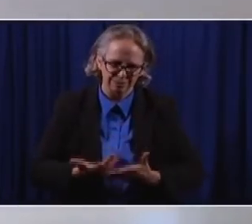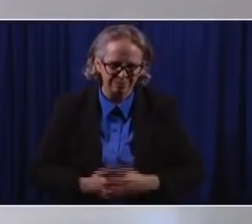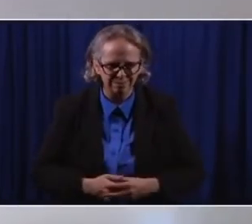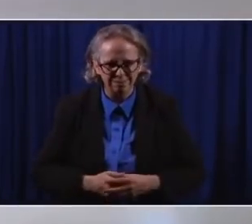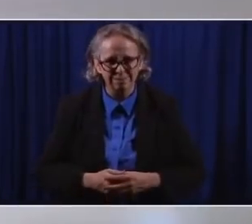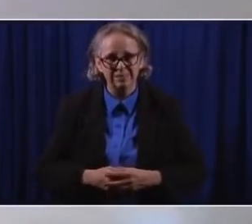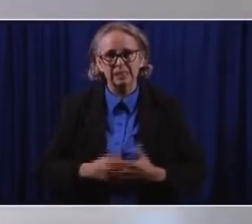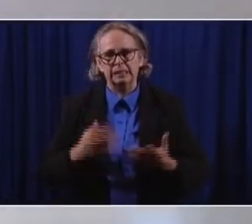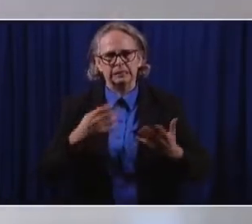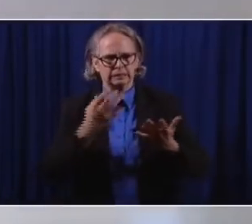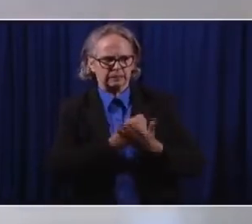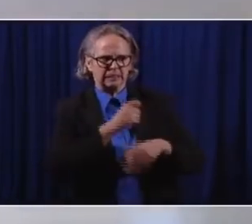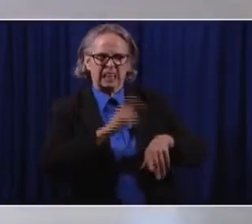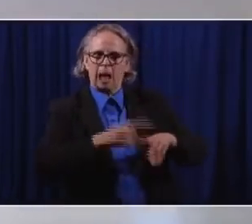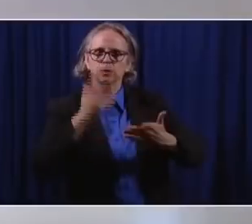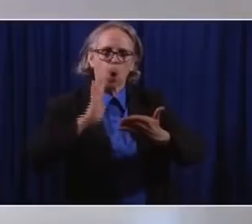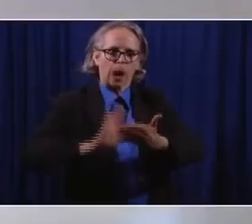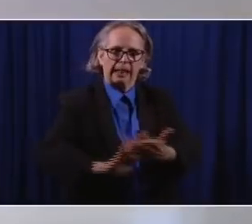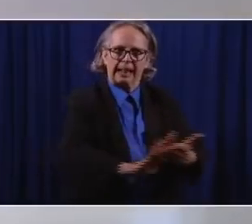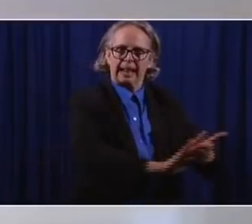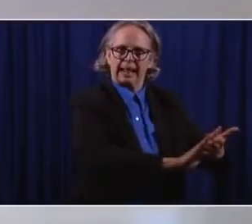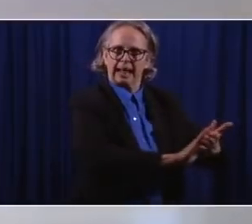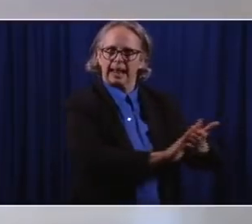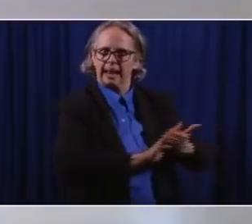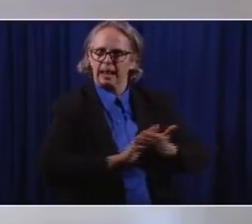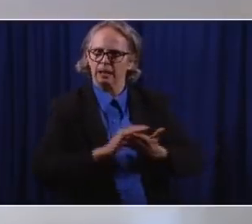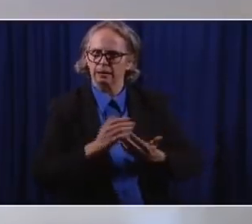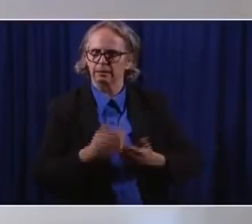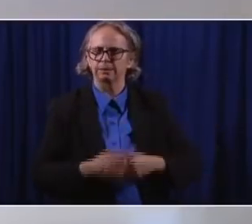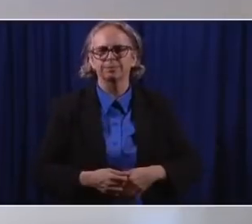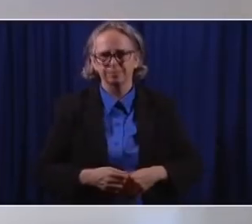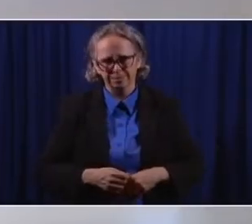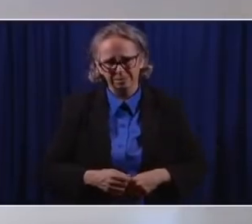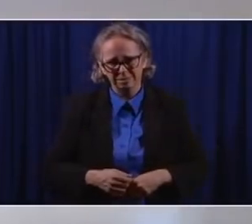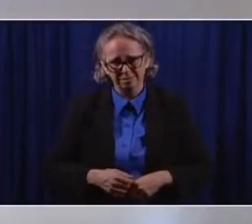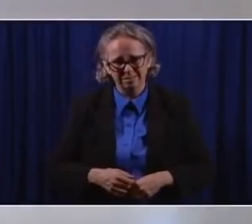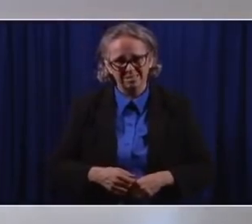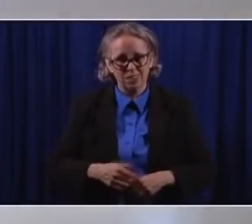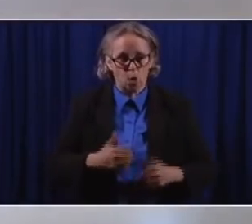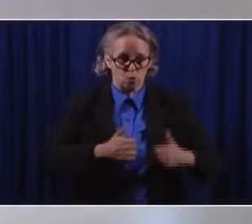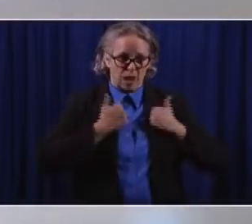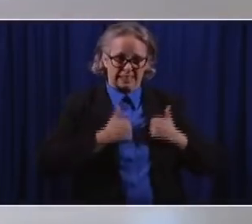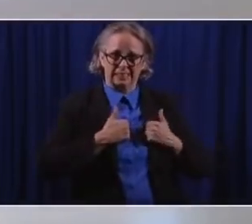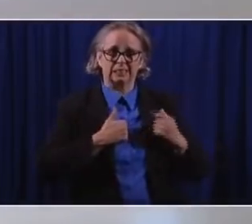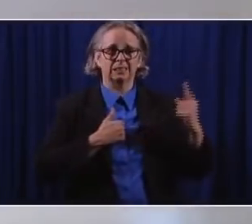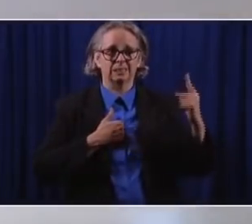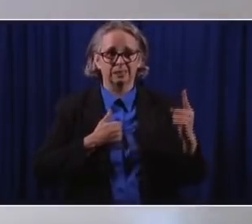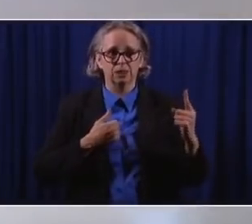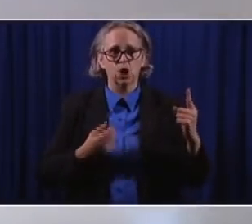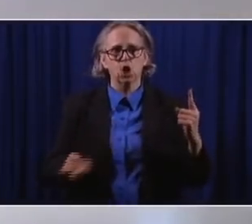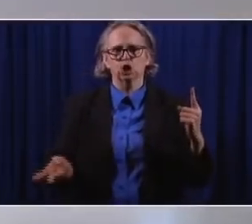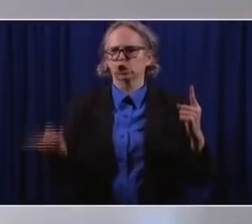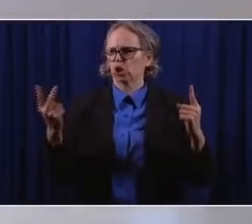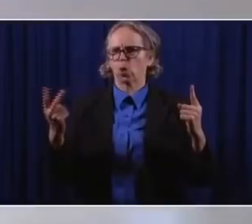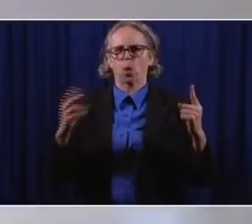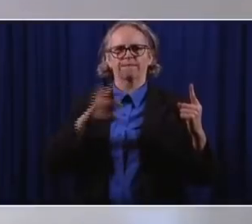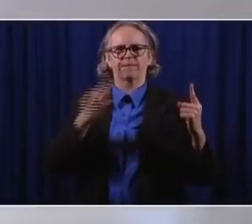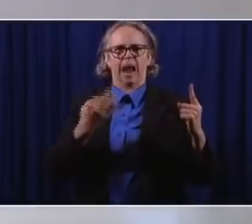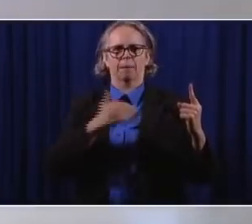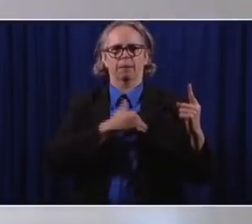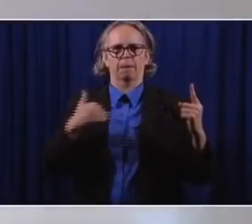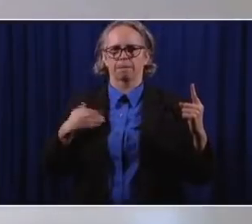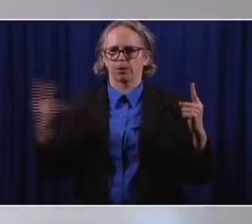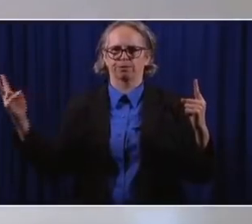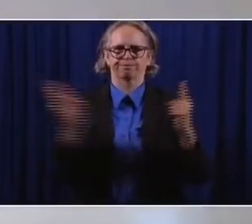2 visitors are permitted per resident per visit. And while there is no set age for the visitor, you must be